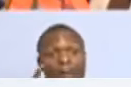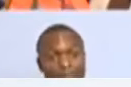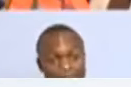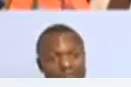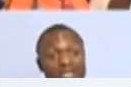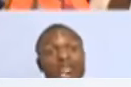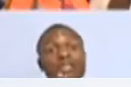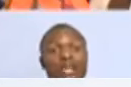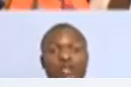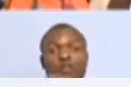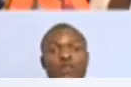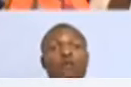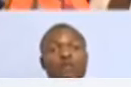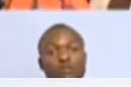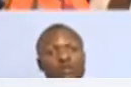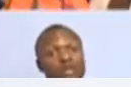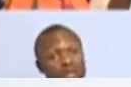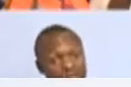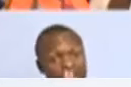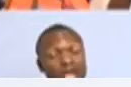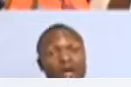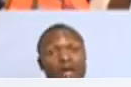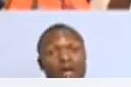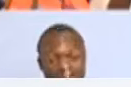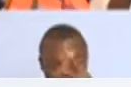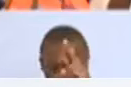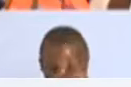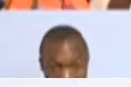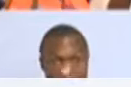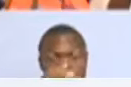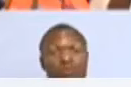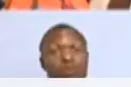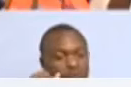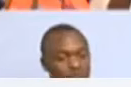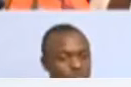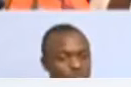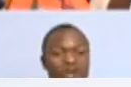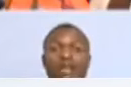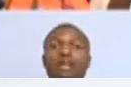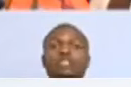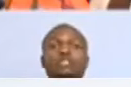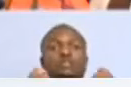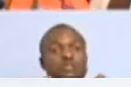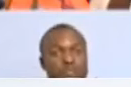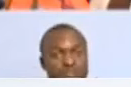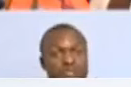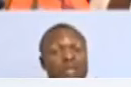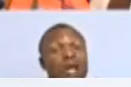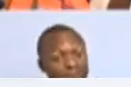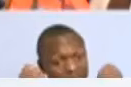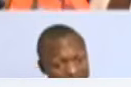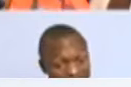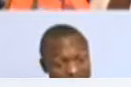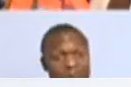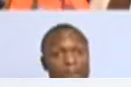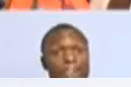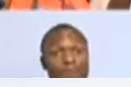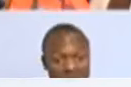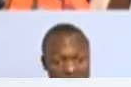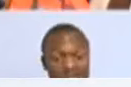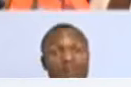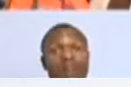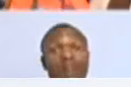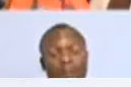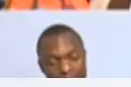issue. I urge, Mr. Speaker, that we work as a team. I'm a team believer myself. Thank